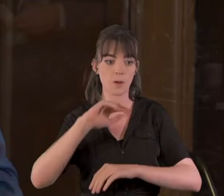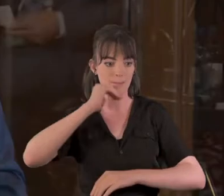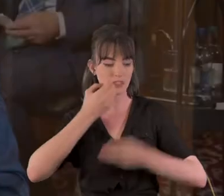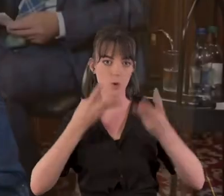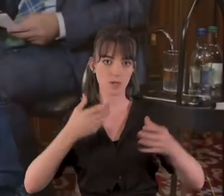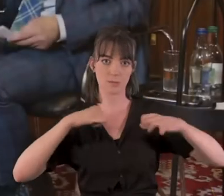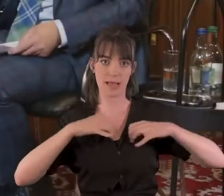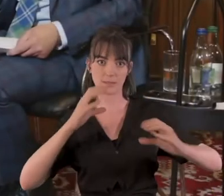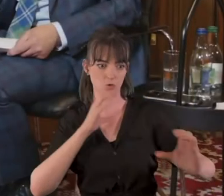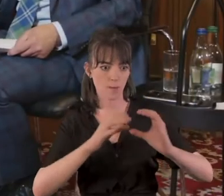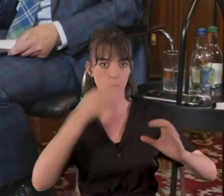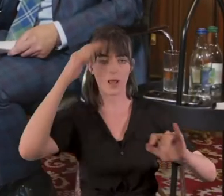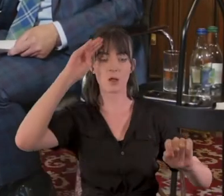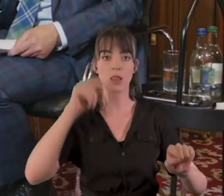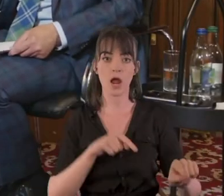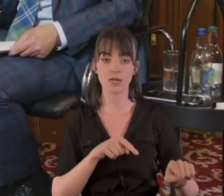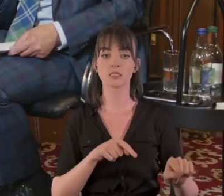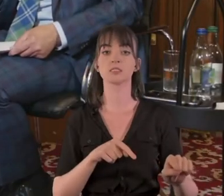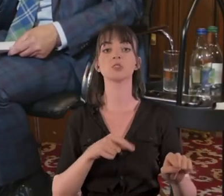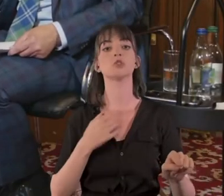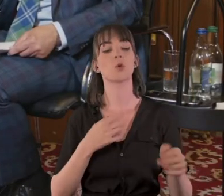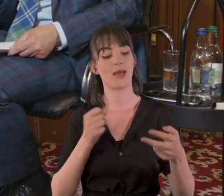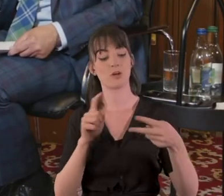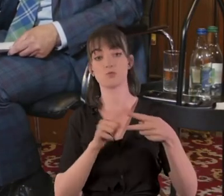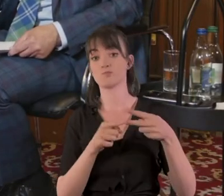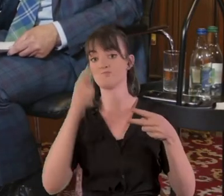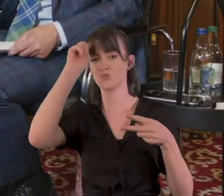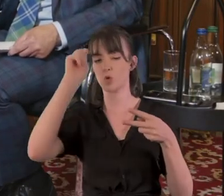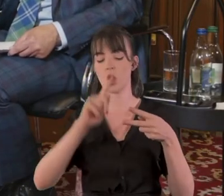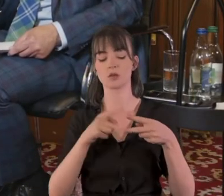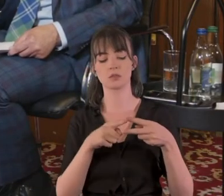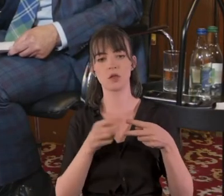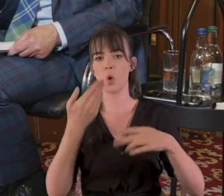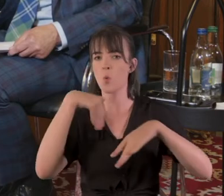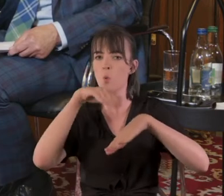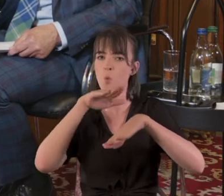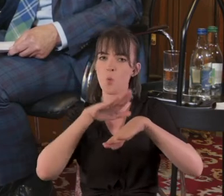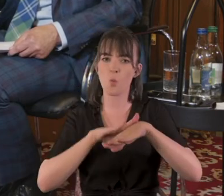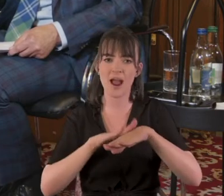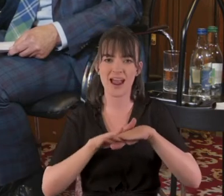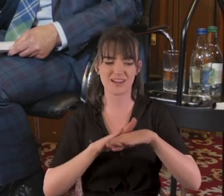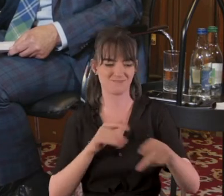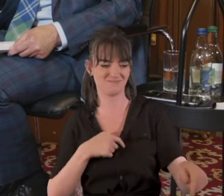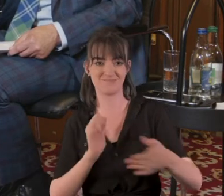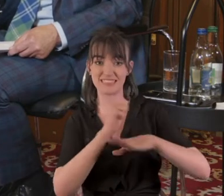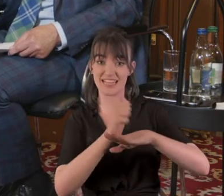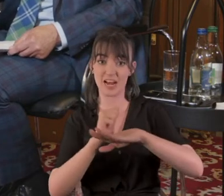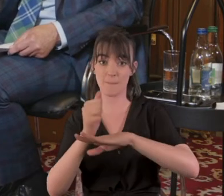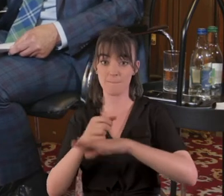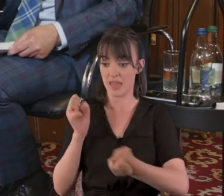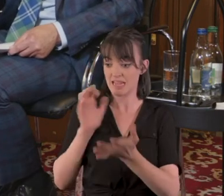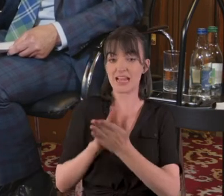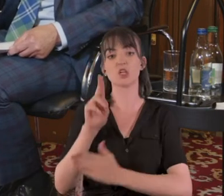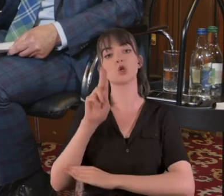deploy. So the two thoughts are where you have to launch from to counter U-boats, and